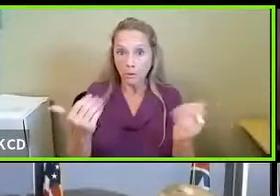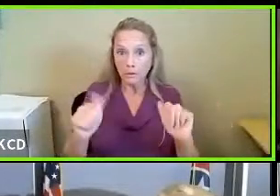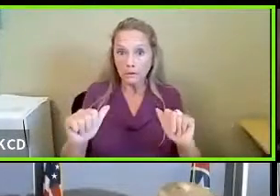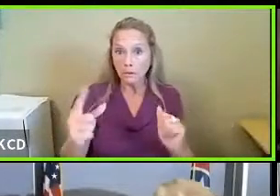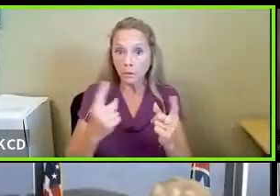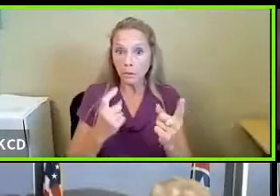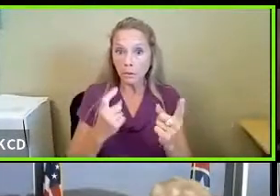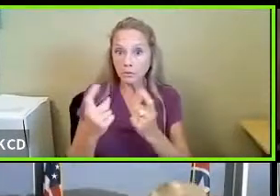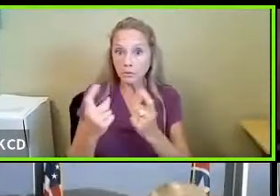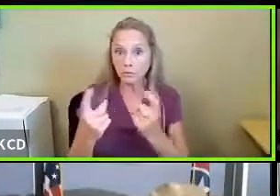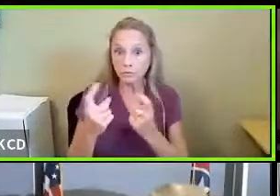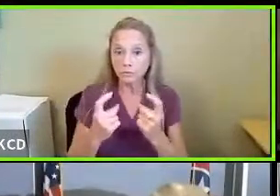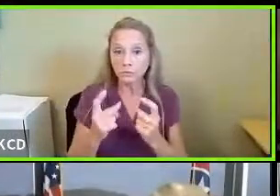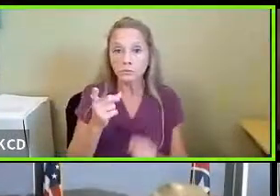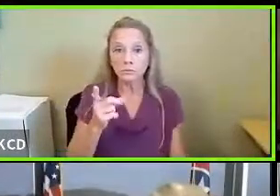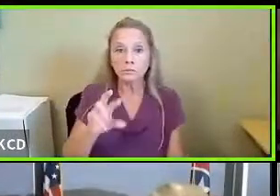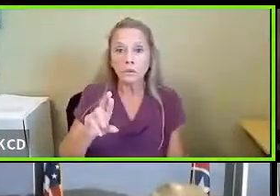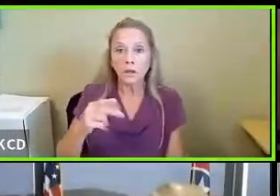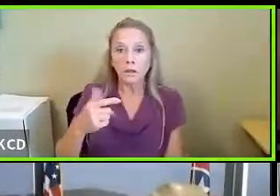Dr. Gocher,